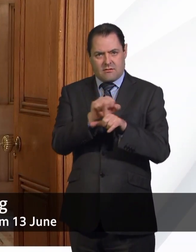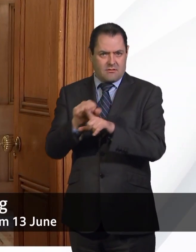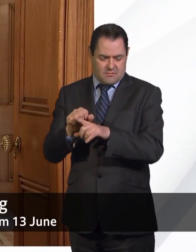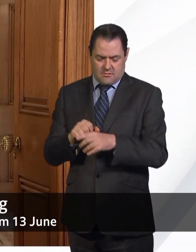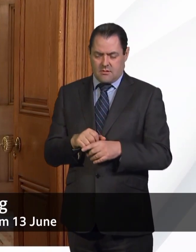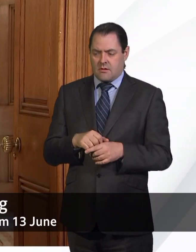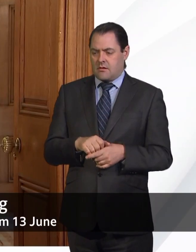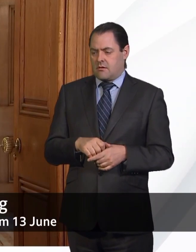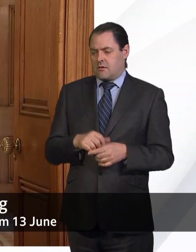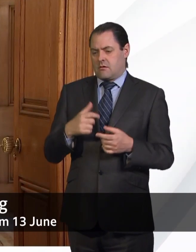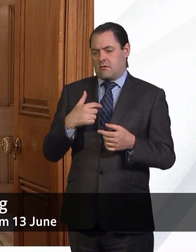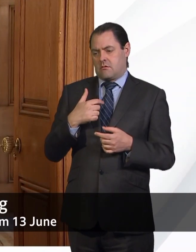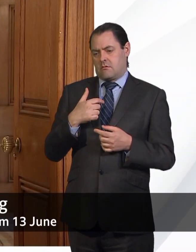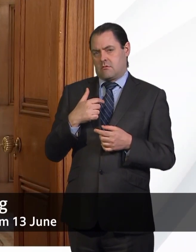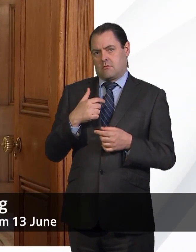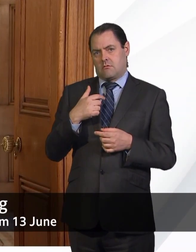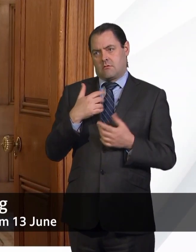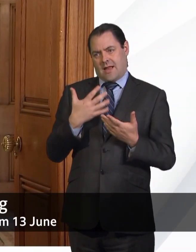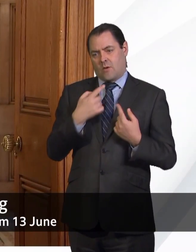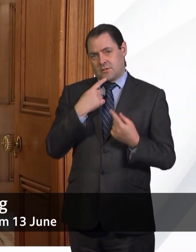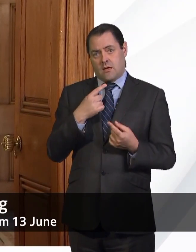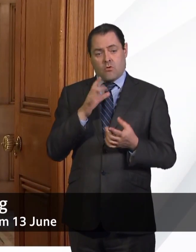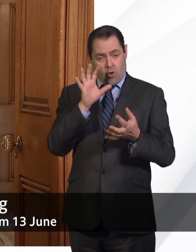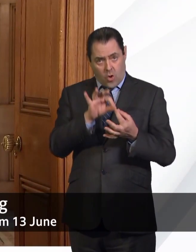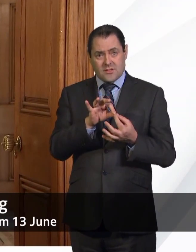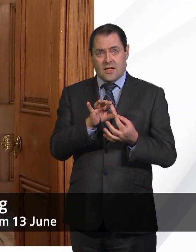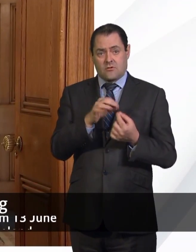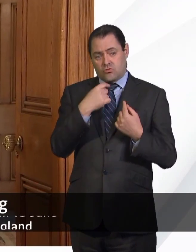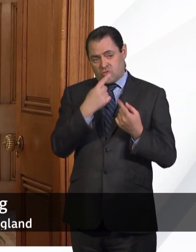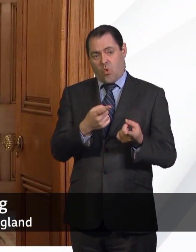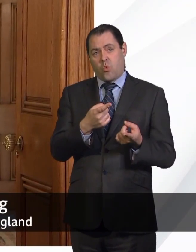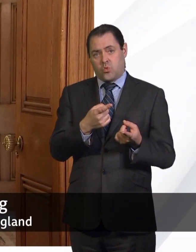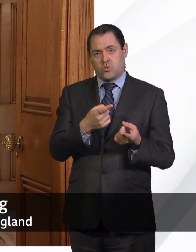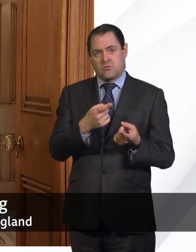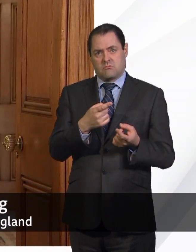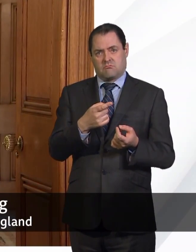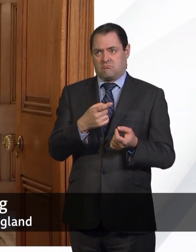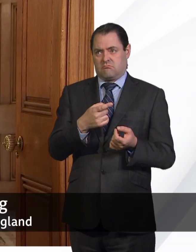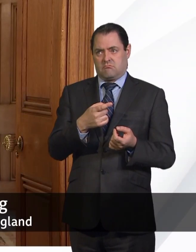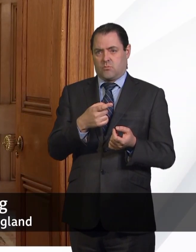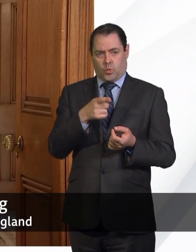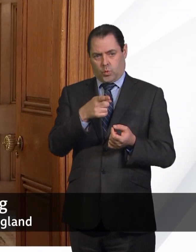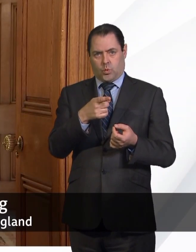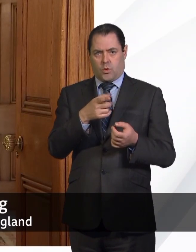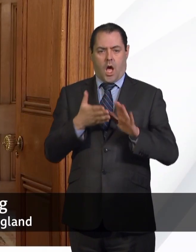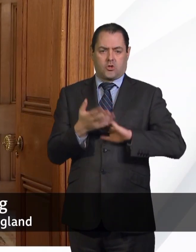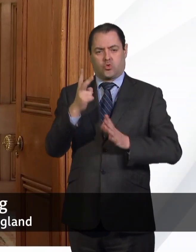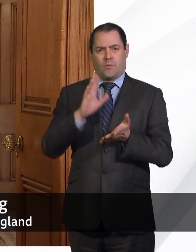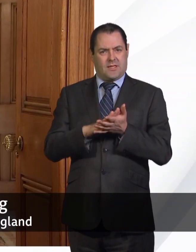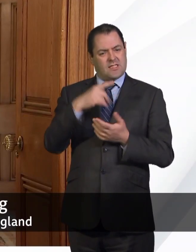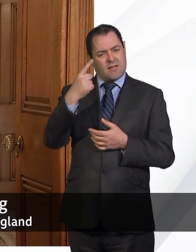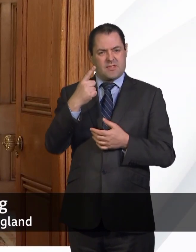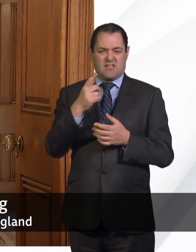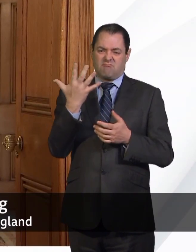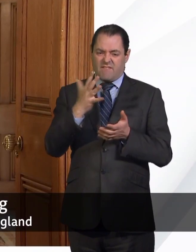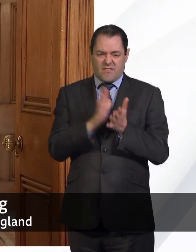the country is, if you get contacted and you're told that you've been within 2 meters of someone for 50